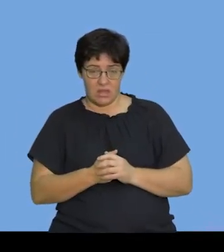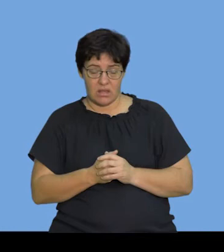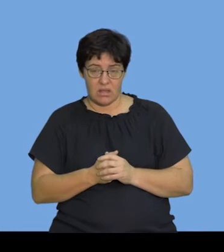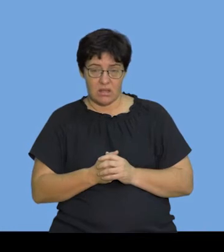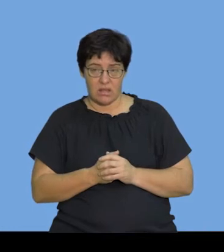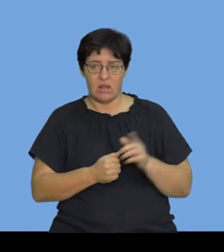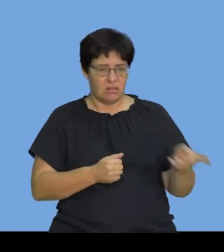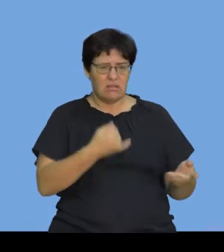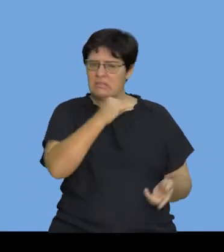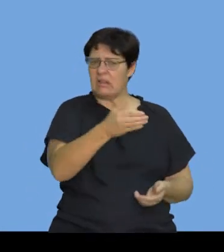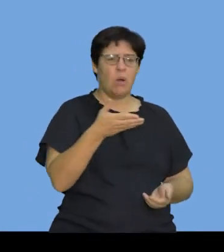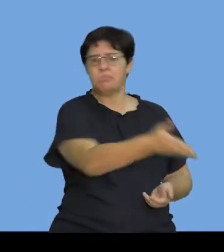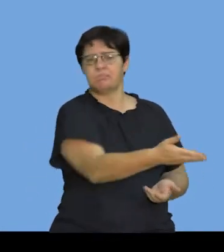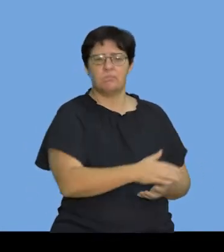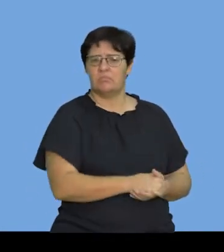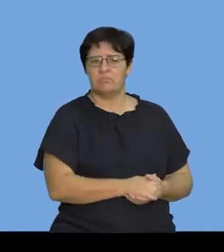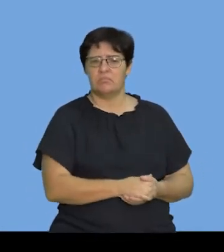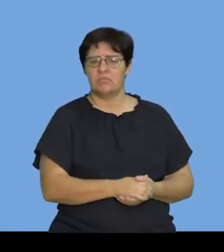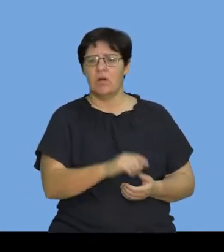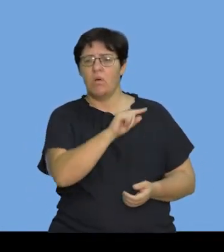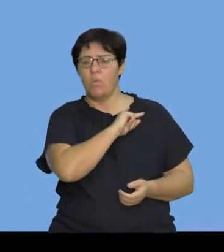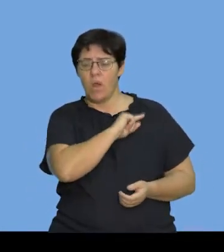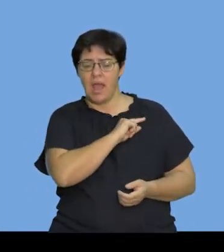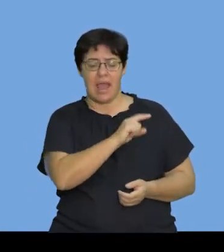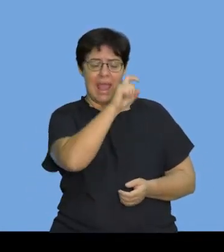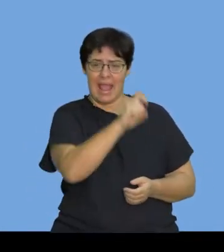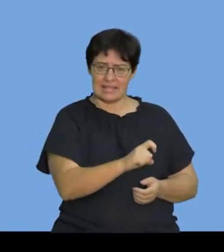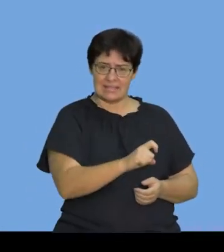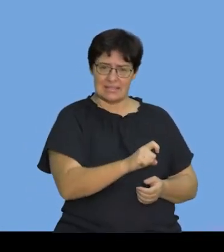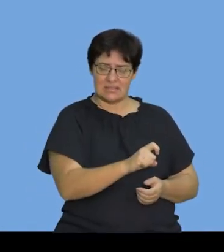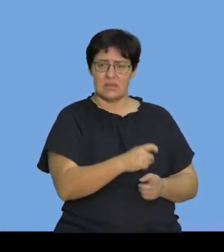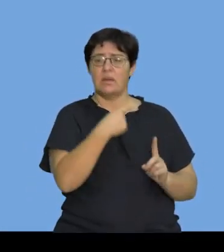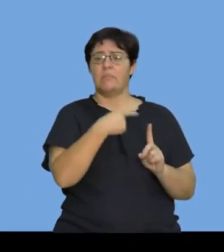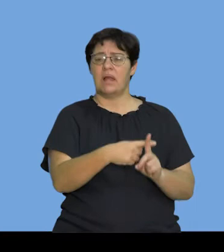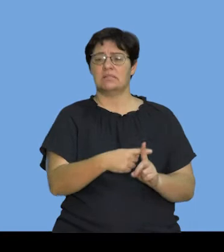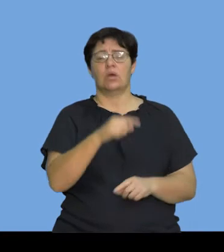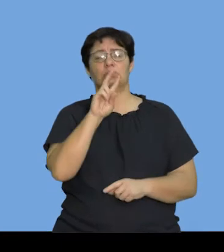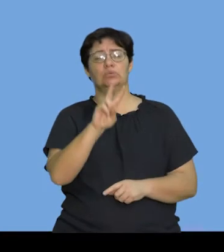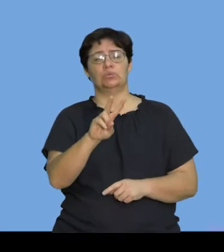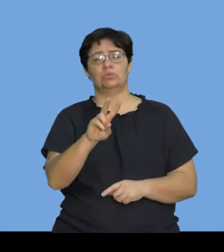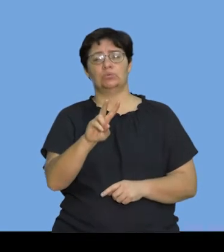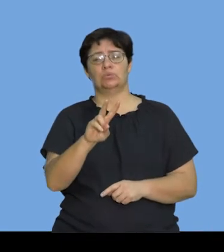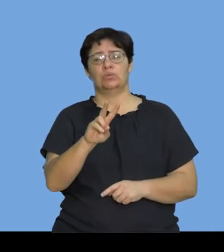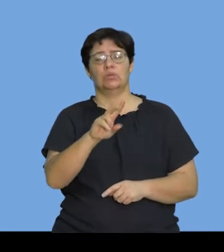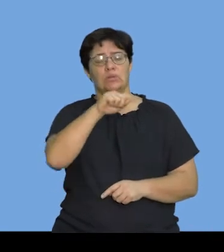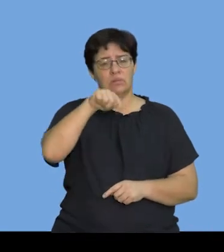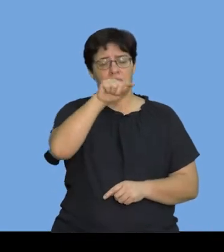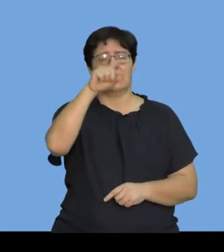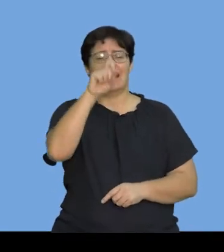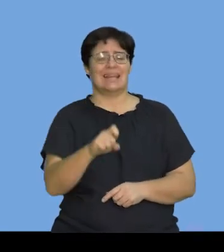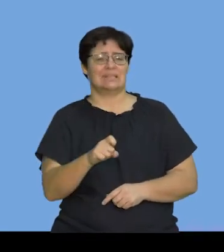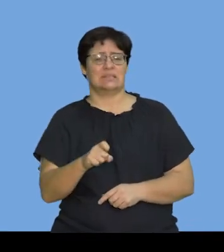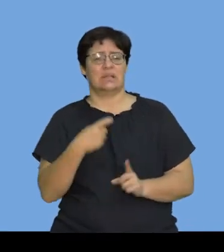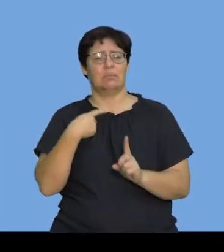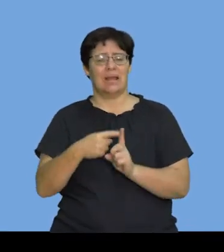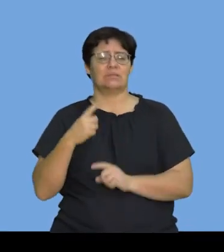there, because this is going to be x and then plus 2 square root of x plus 1